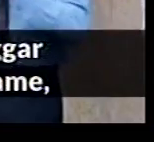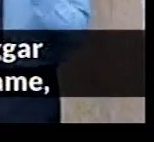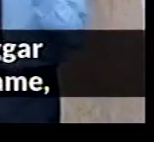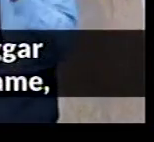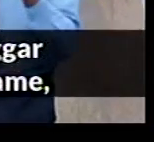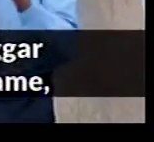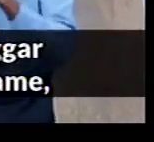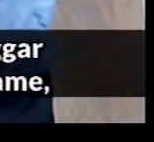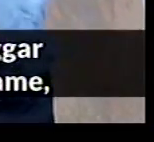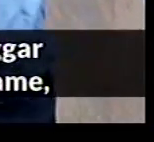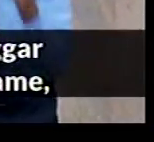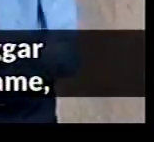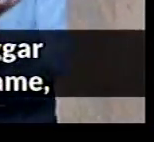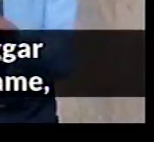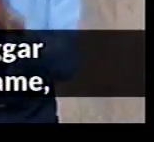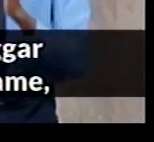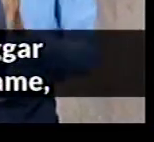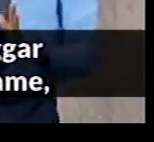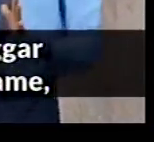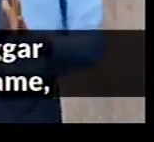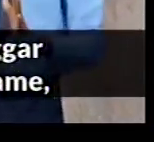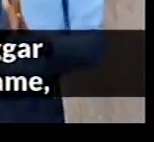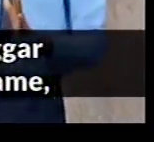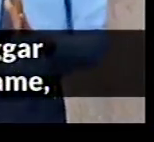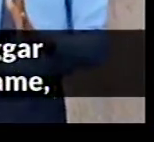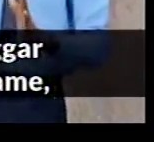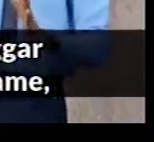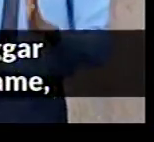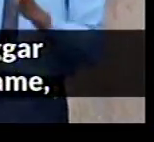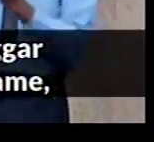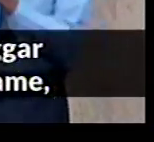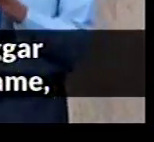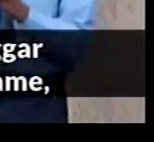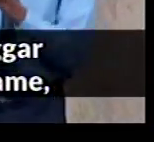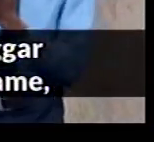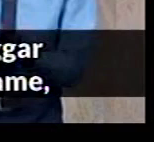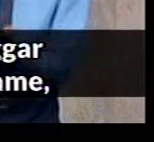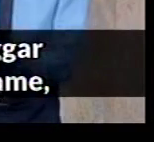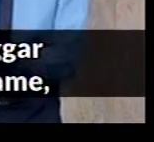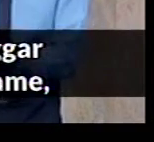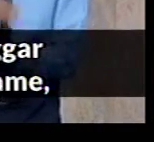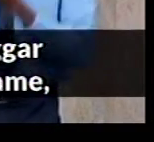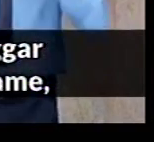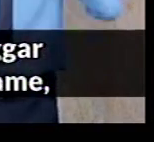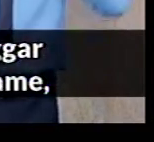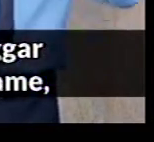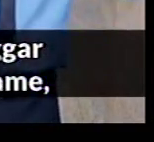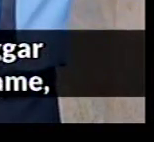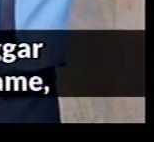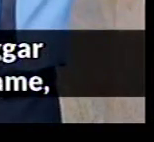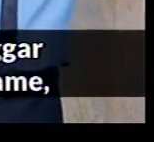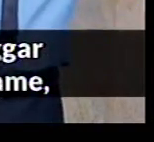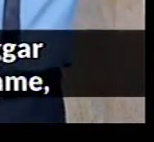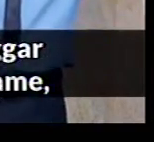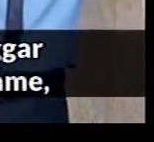sight, like a poor wretched beggar that's found fortune and